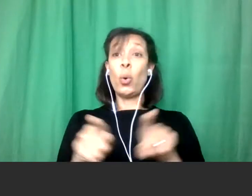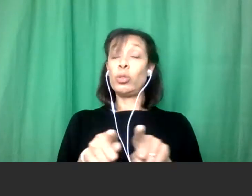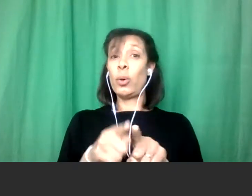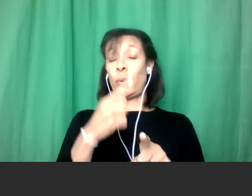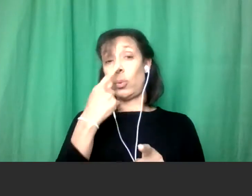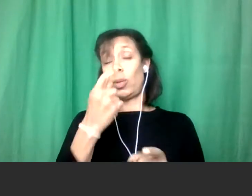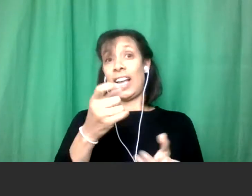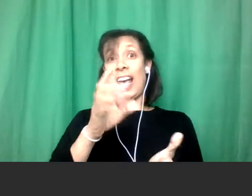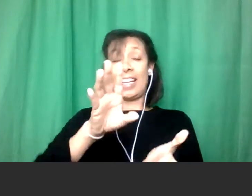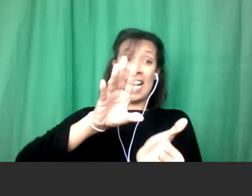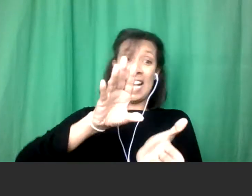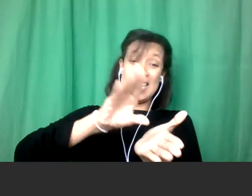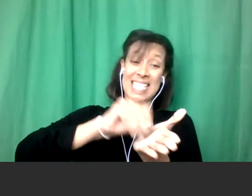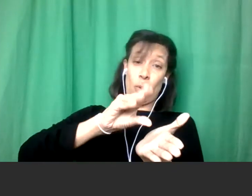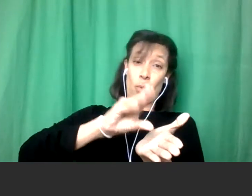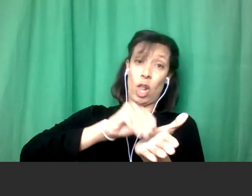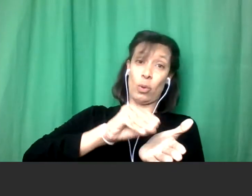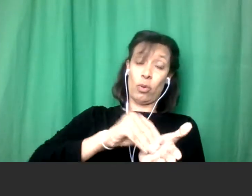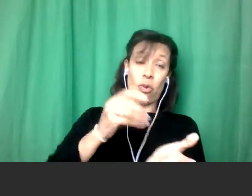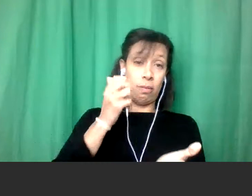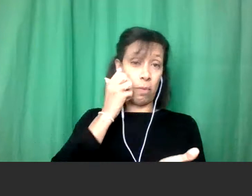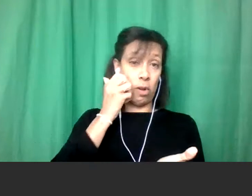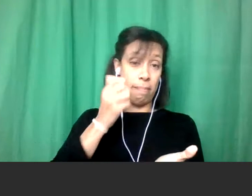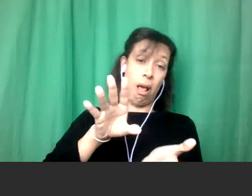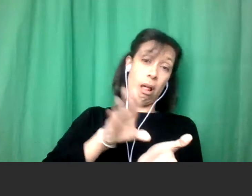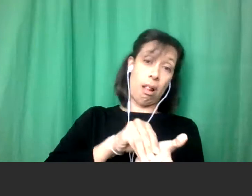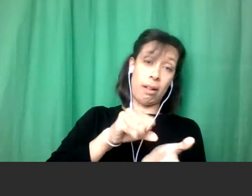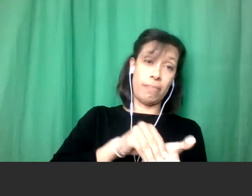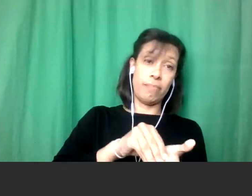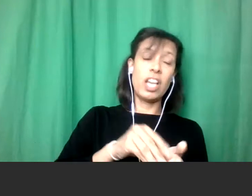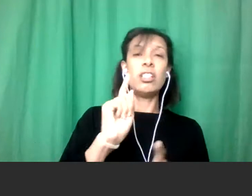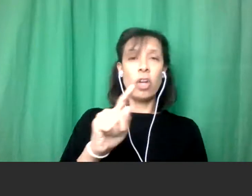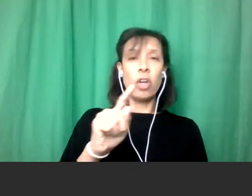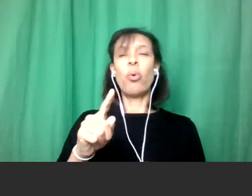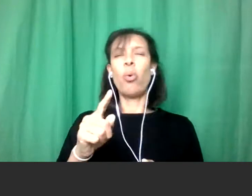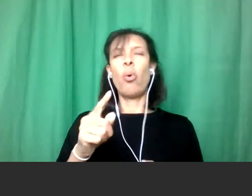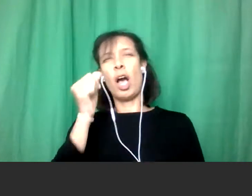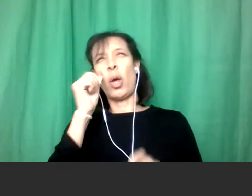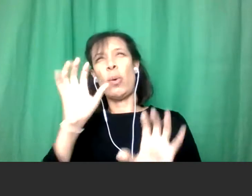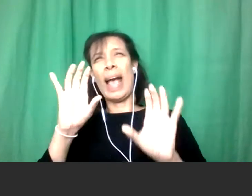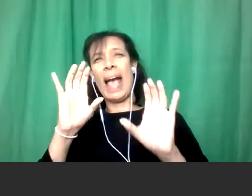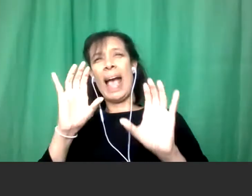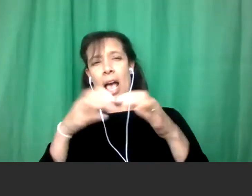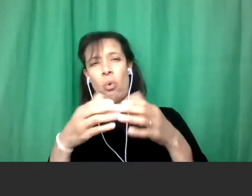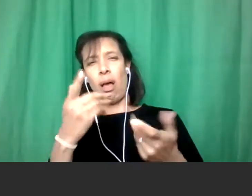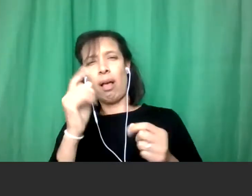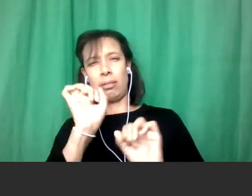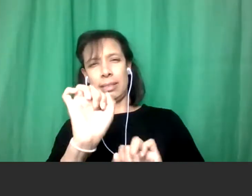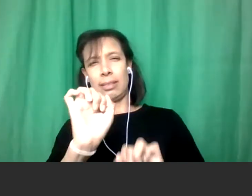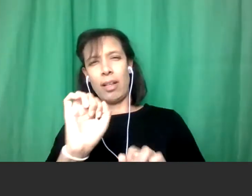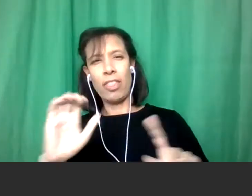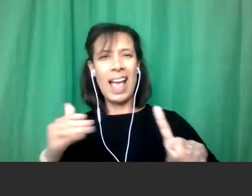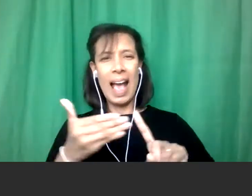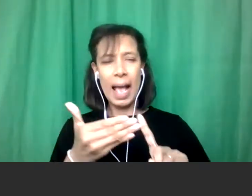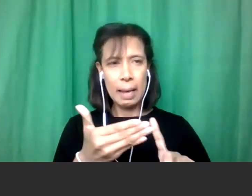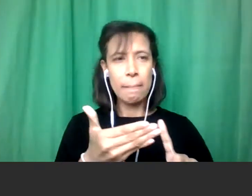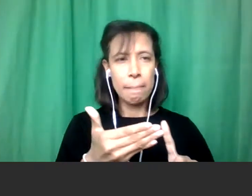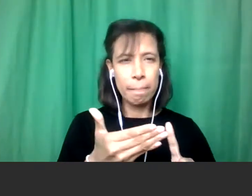what Aula are going for. They want it to be really mobile friendly. And I know that Moodle isn't